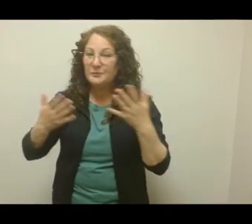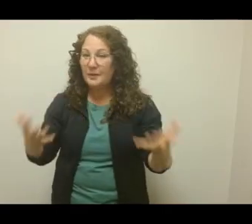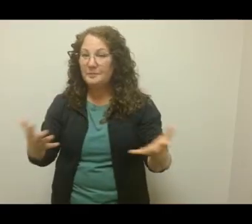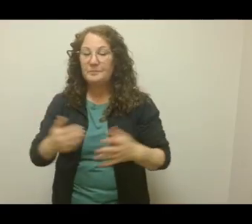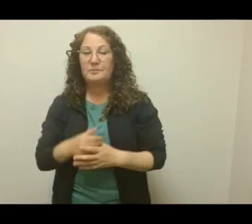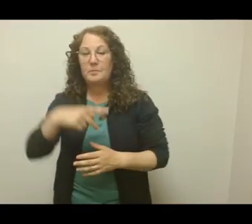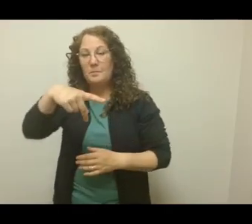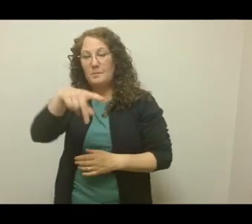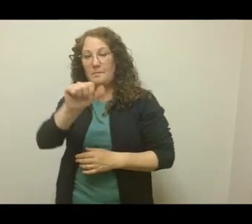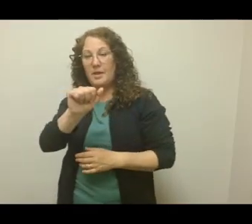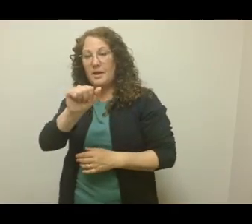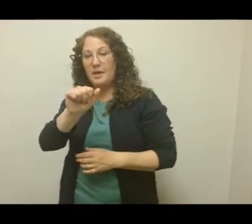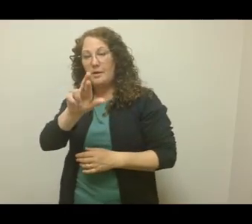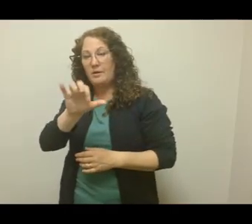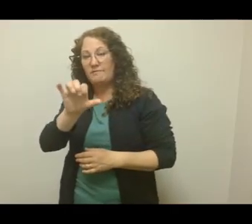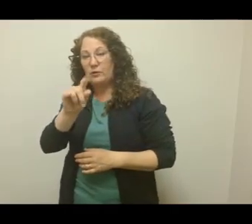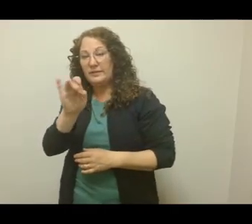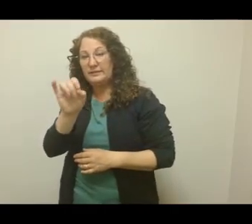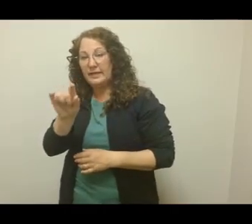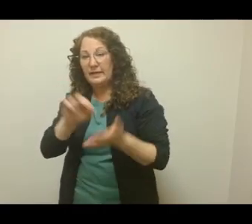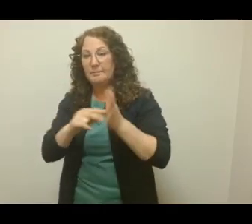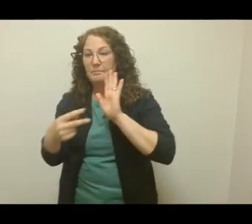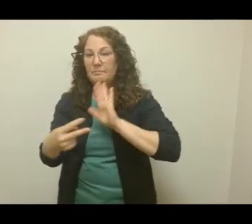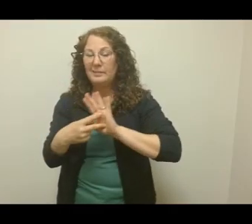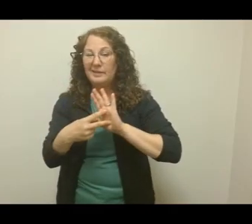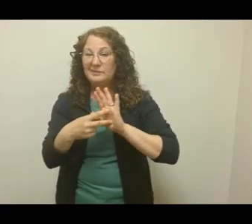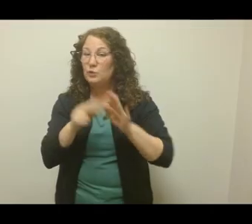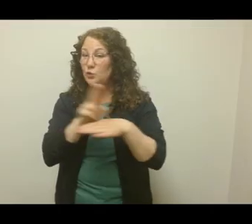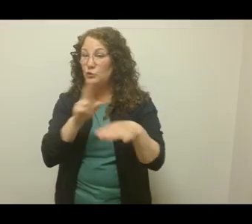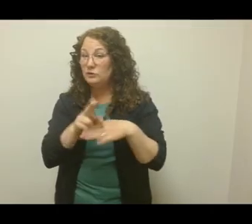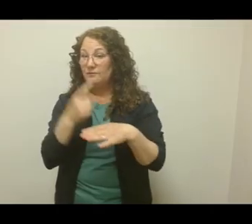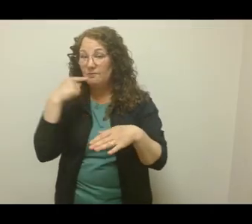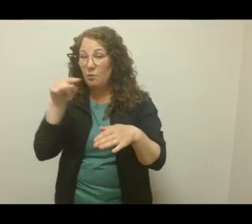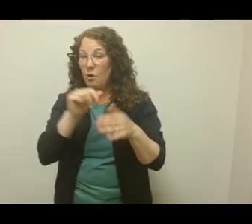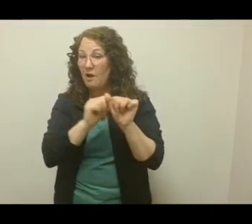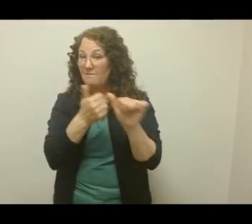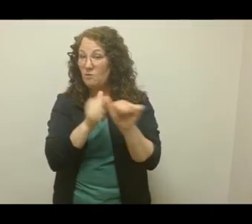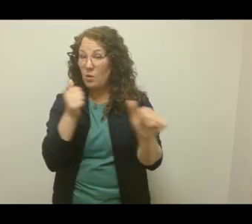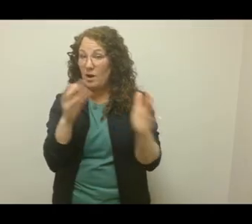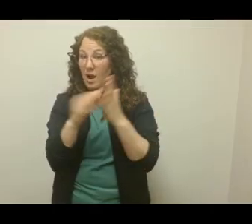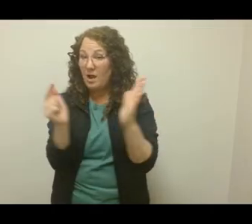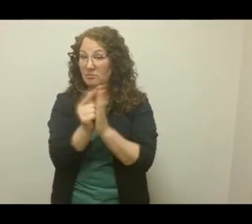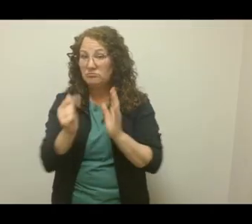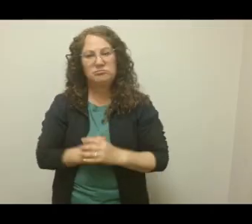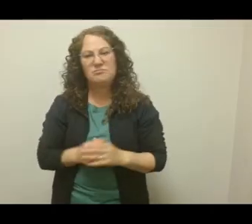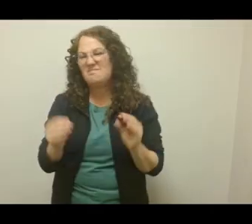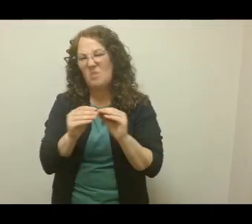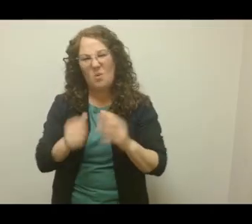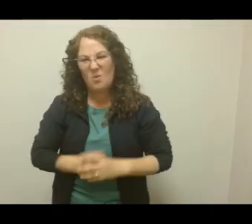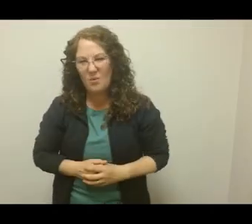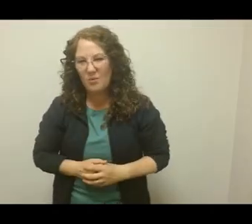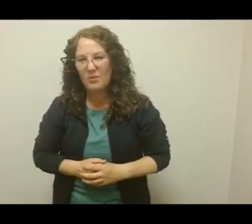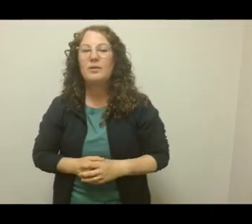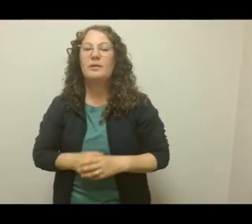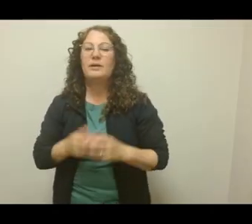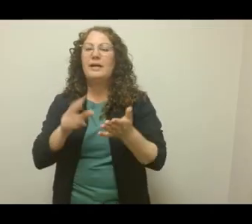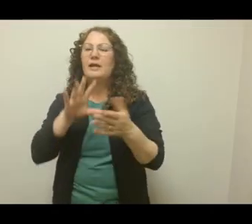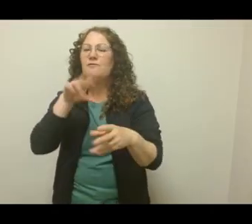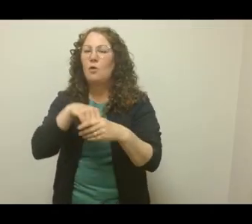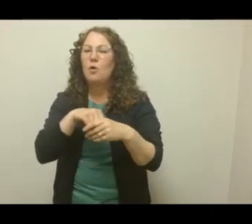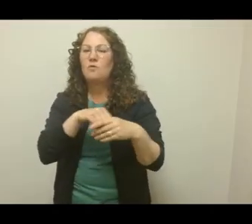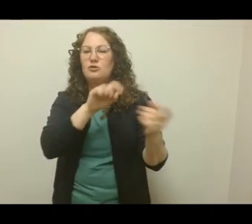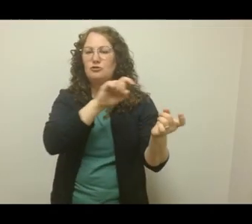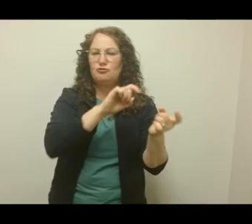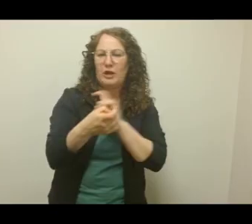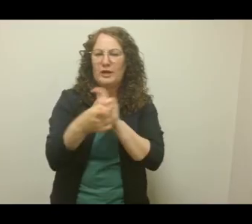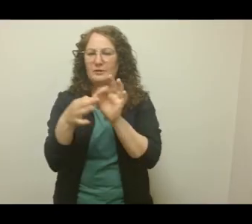paraphrasing is more than just something you do to avoid plagiarism. Paraphrasing involves restating specific